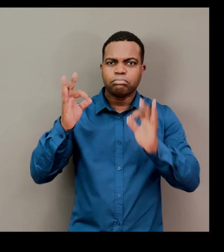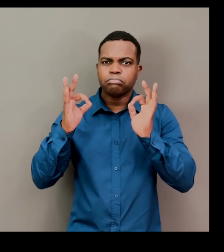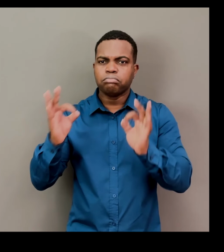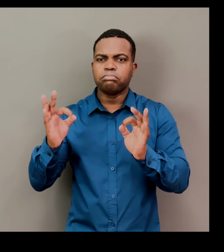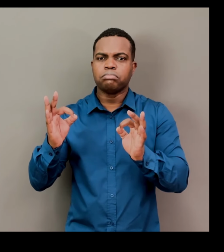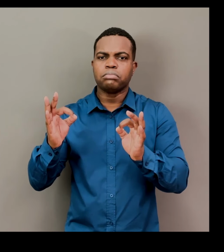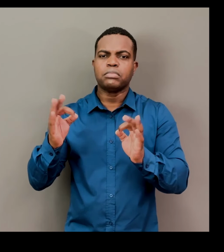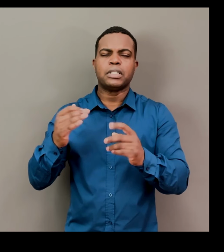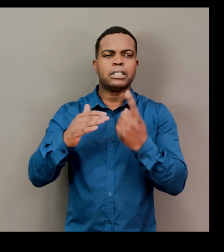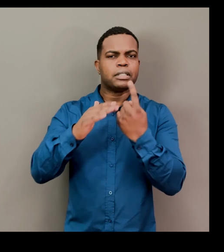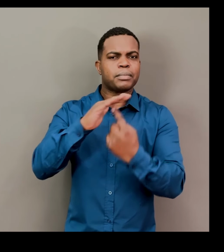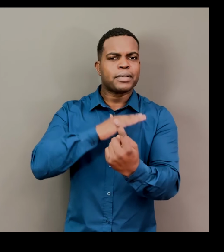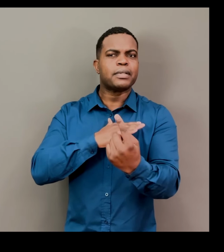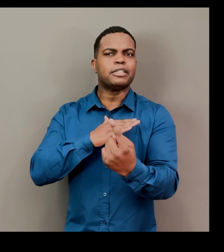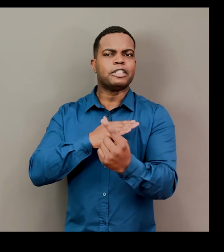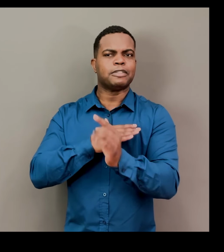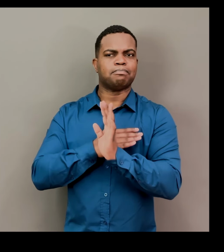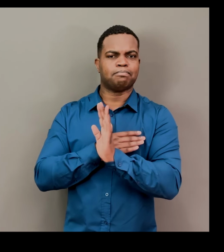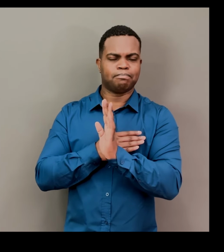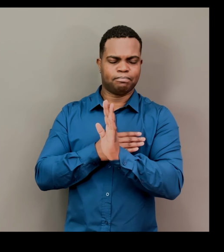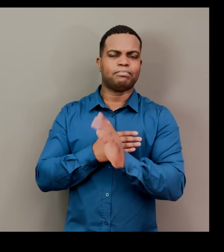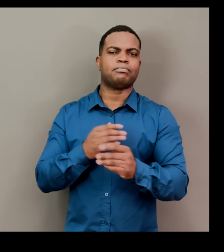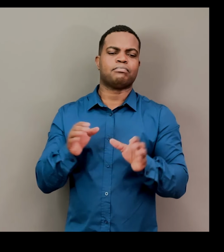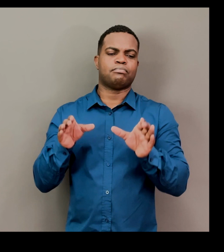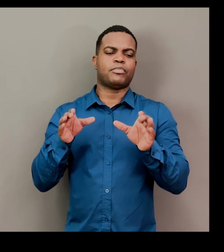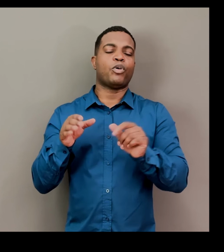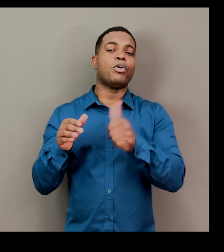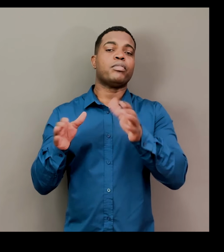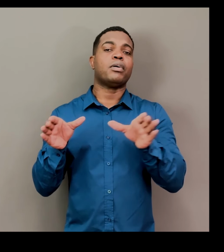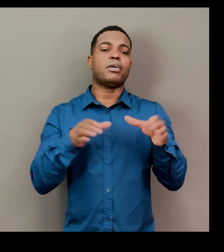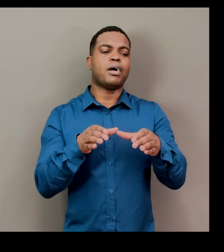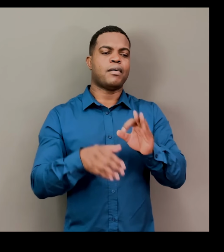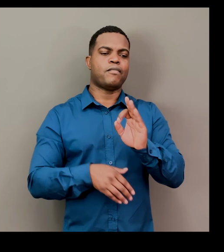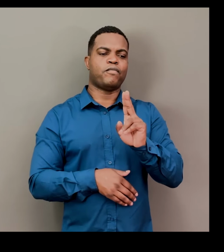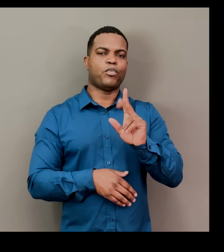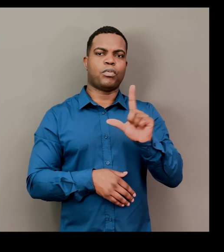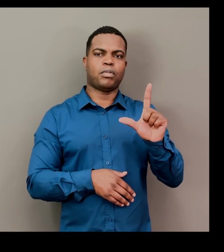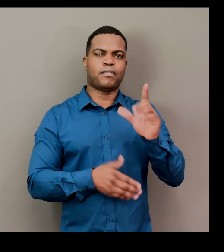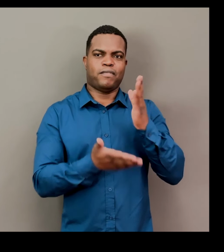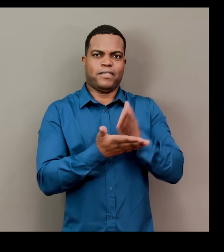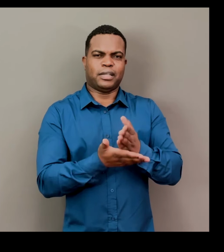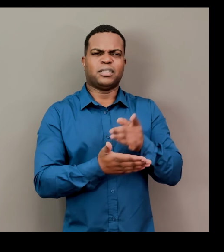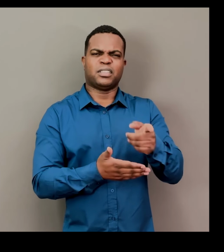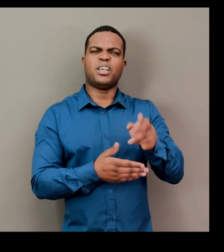is a non-profit independent fact-checking organization based in the UK.